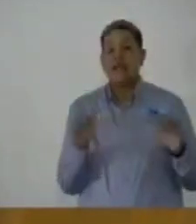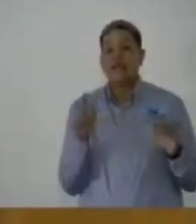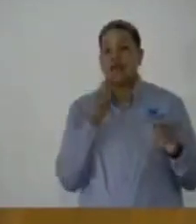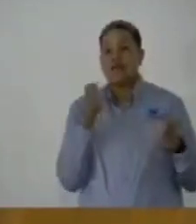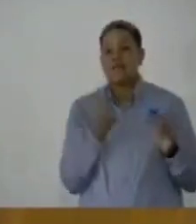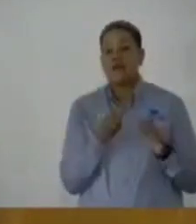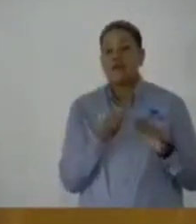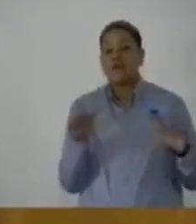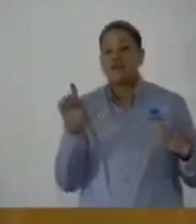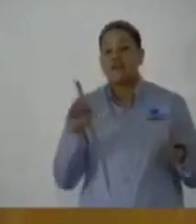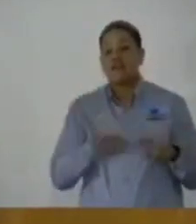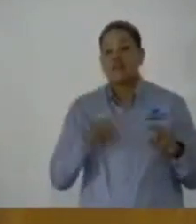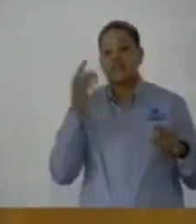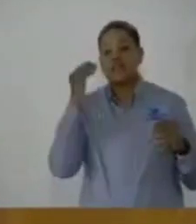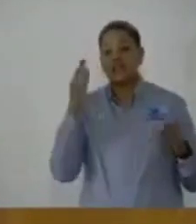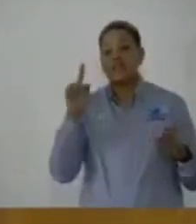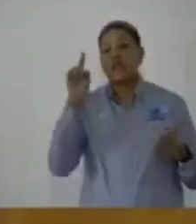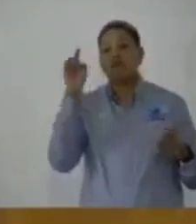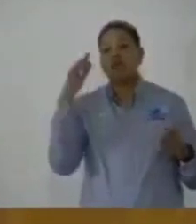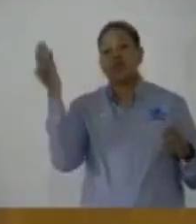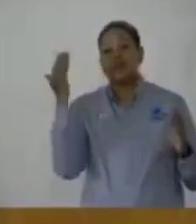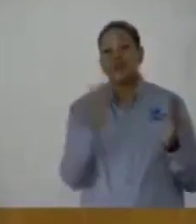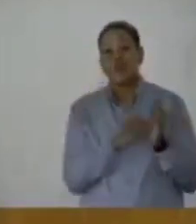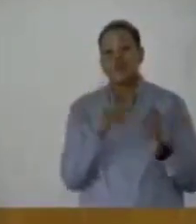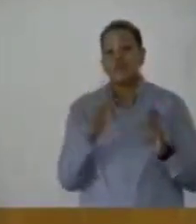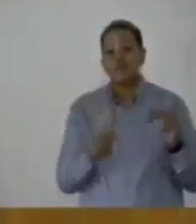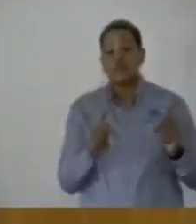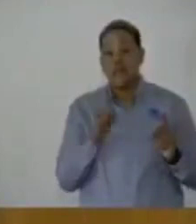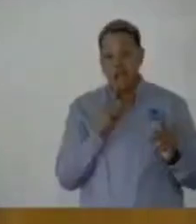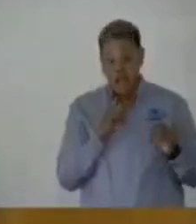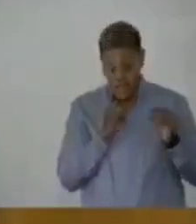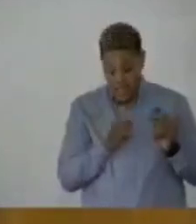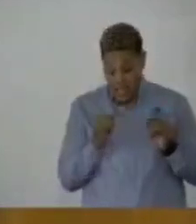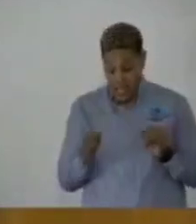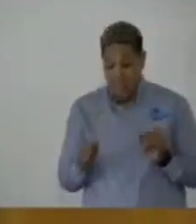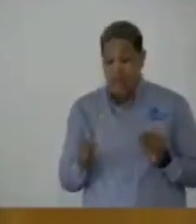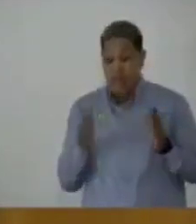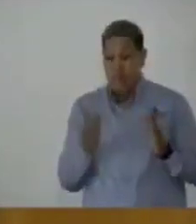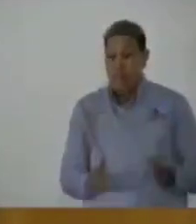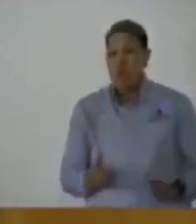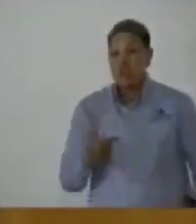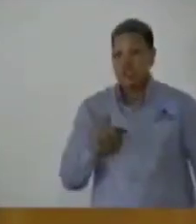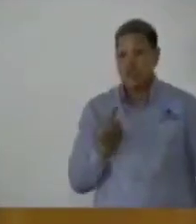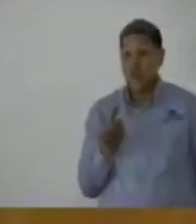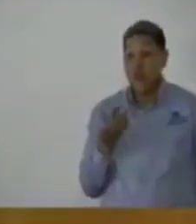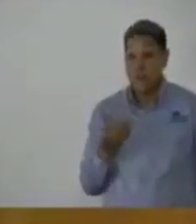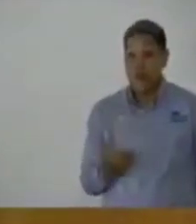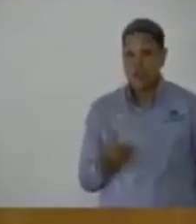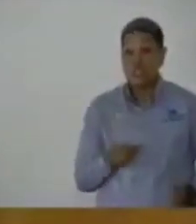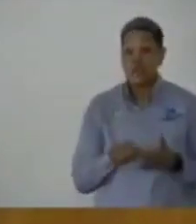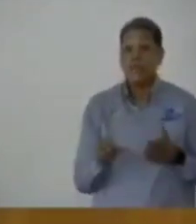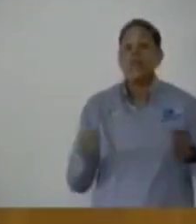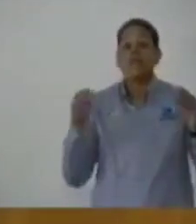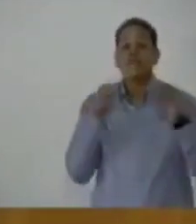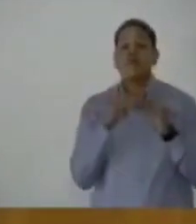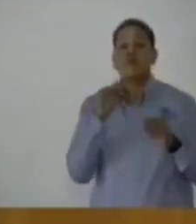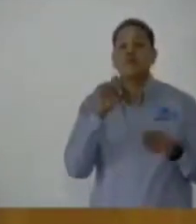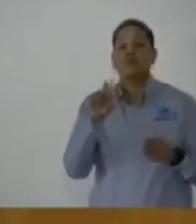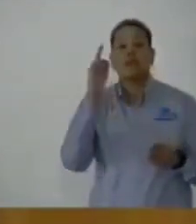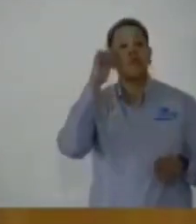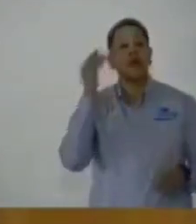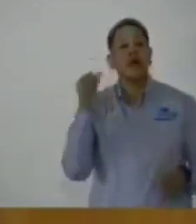can't come to about 100,000 more people. At the micro level, person A is going to pay more